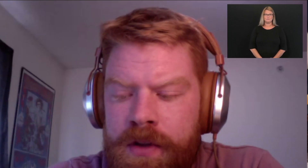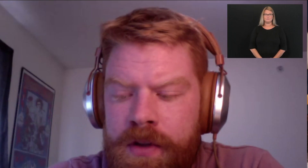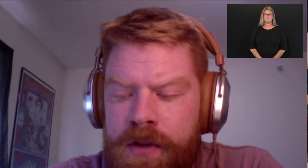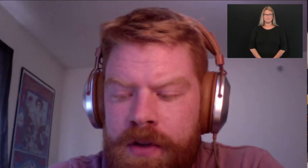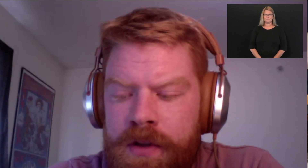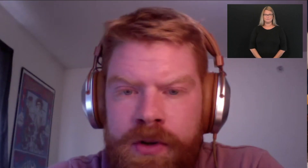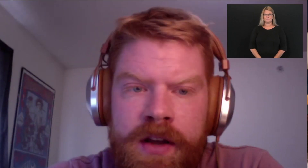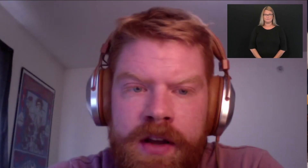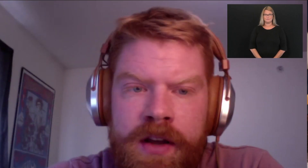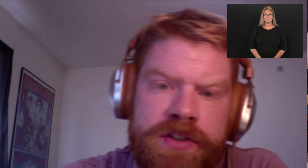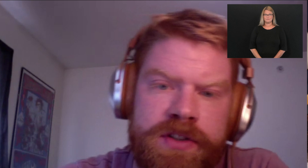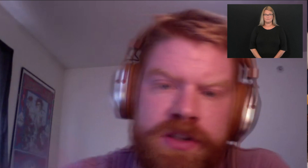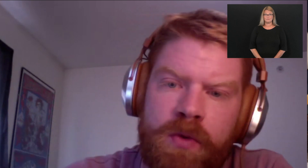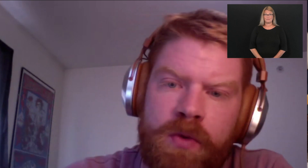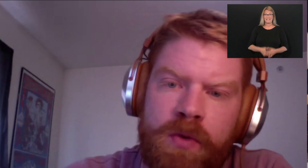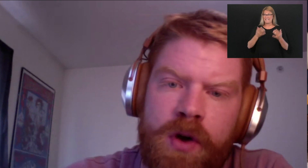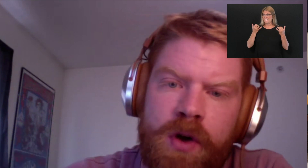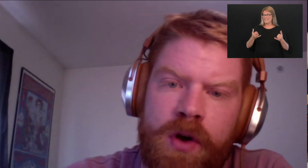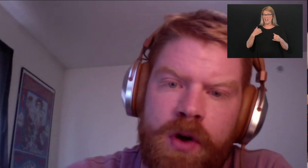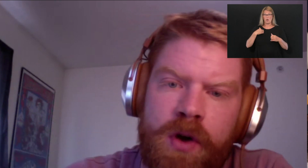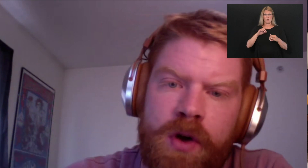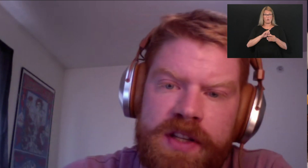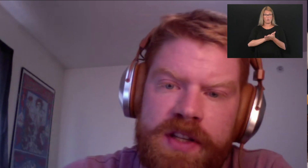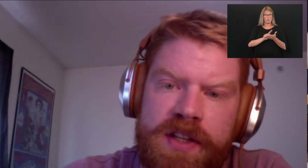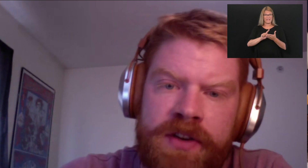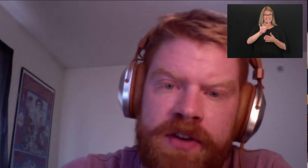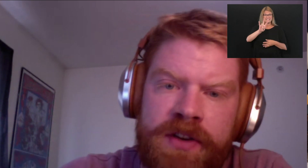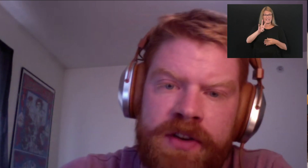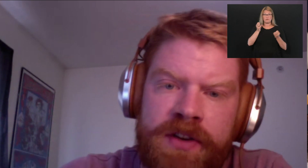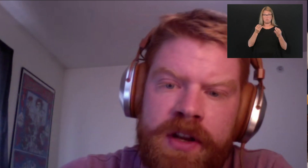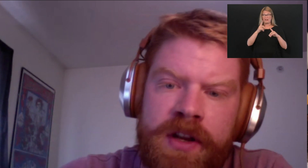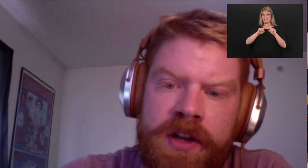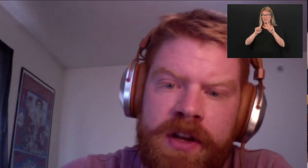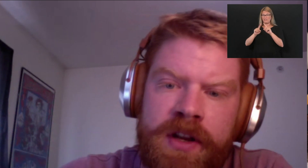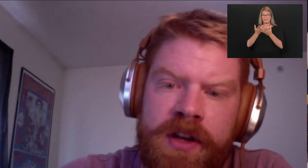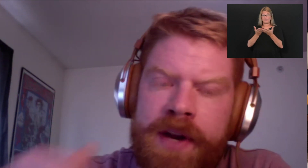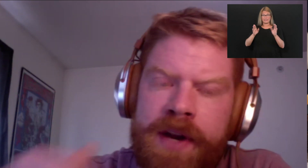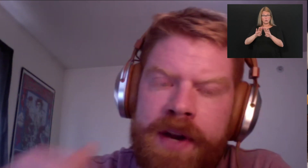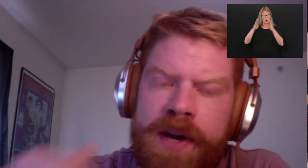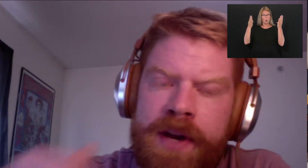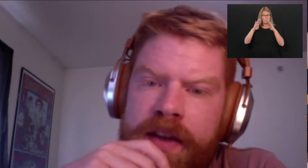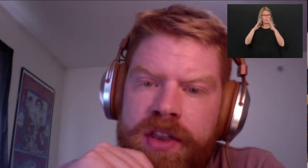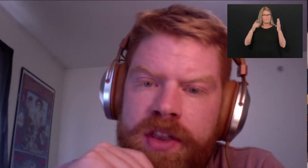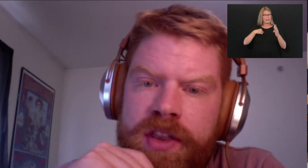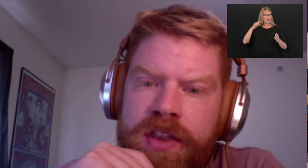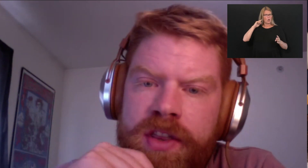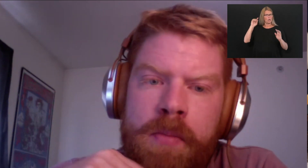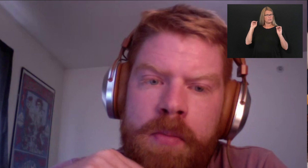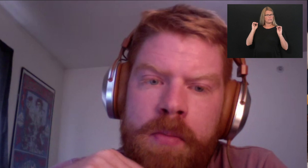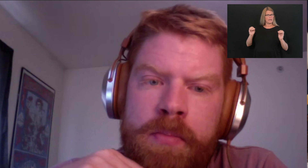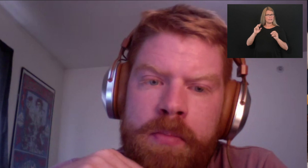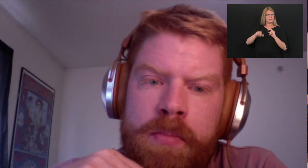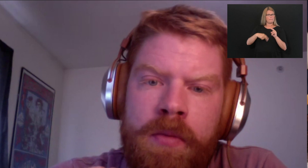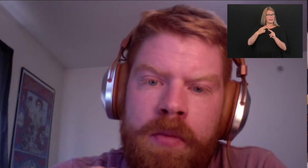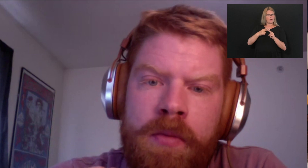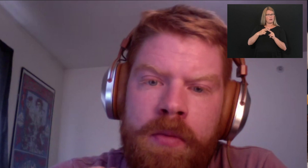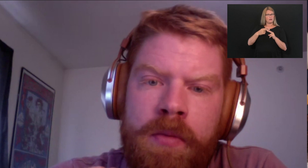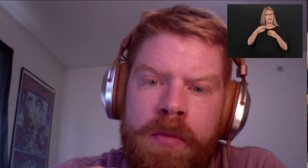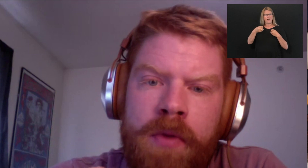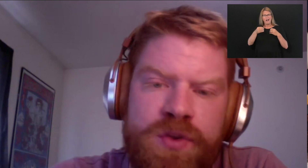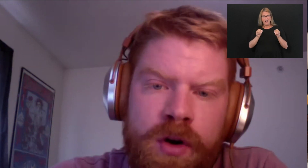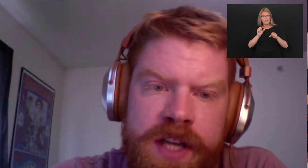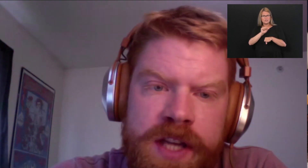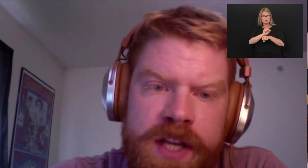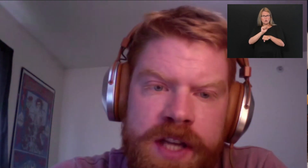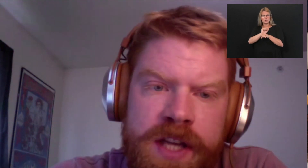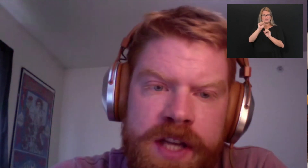of things reopening. We're on week 7 of the plan, but I still haven't heard anything about office workers, state workers